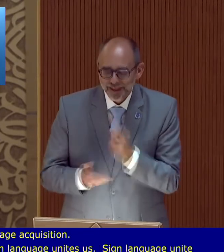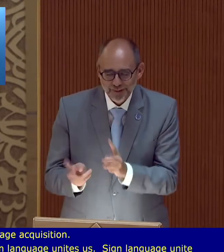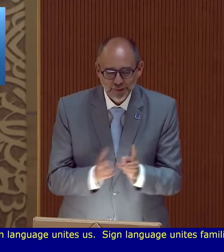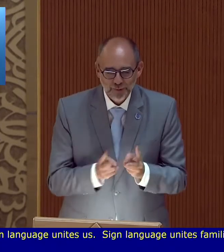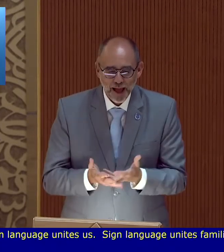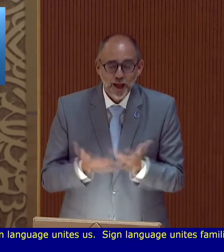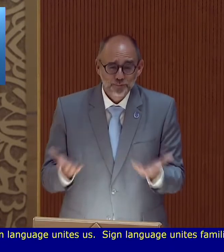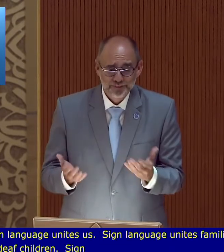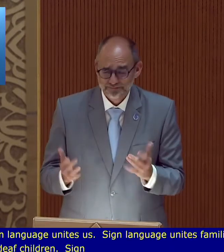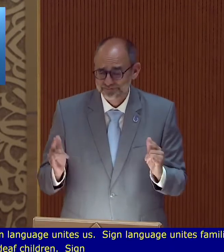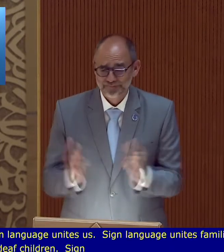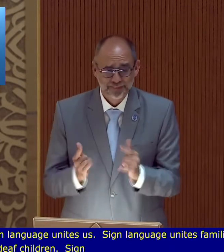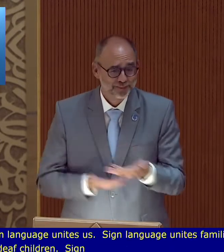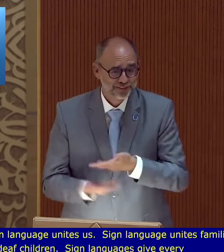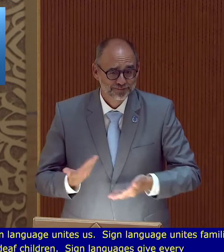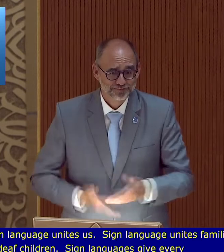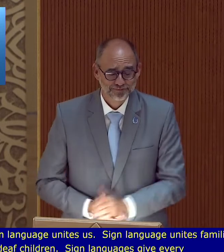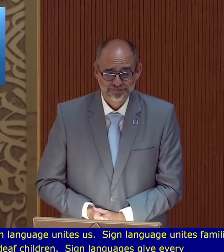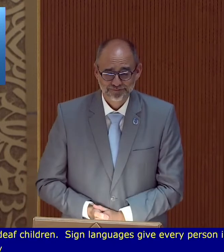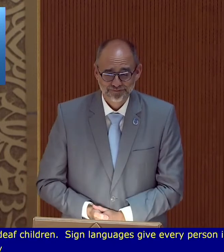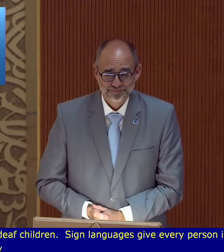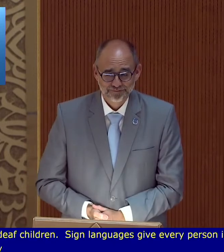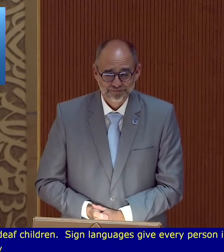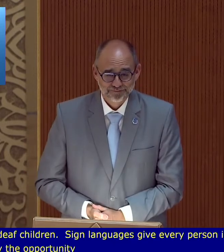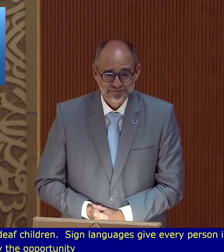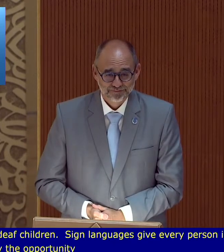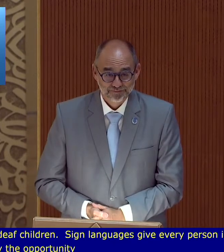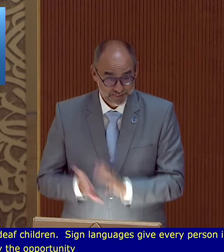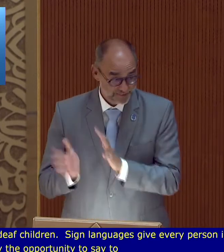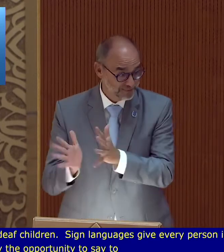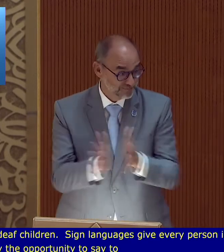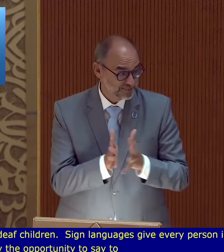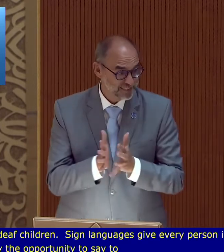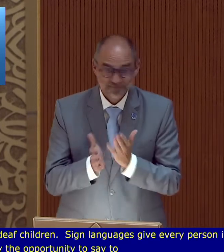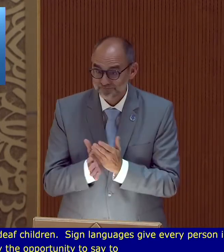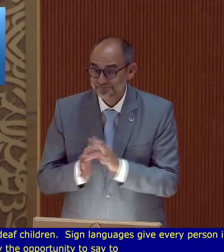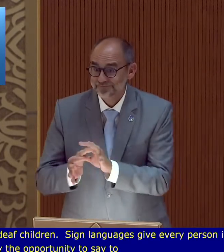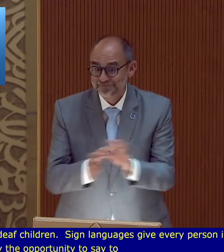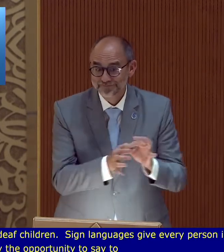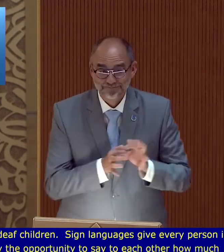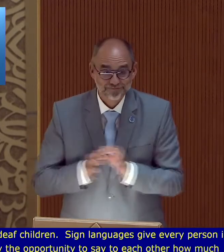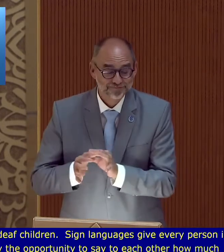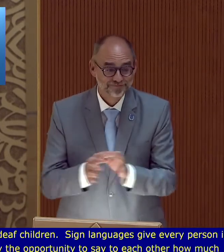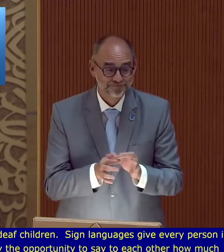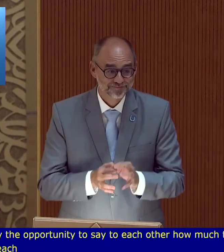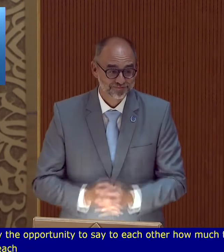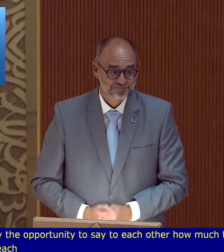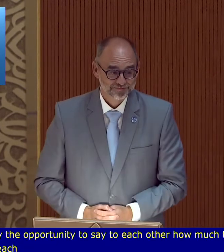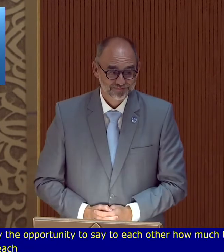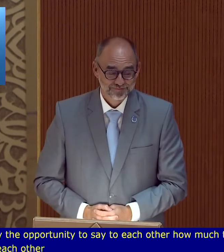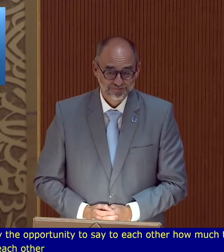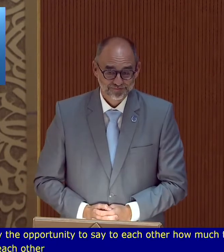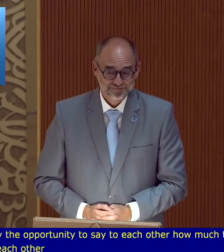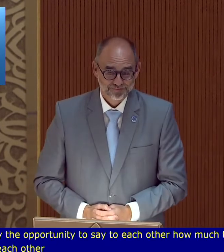the opportunity to say to each other how much they love each other. So sign languages really do